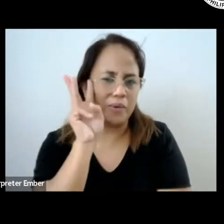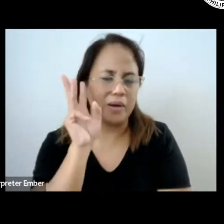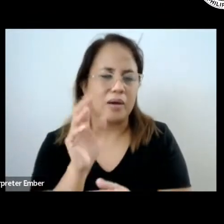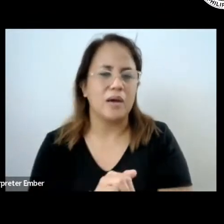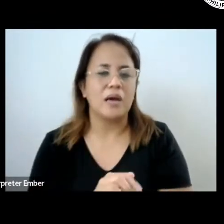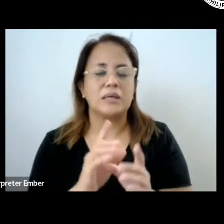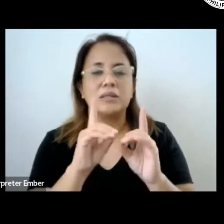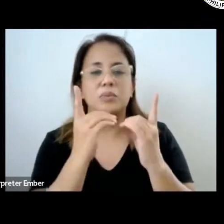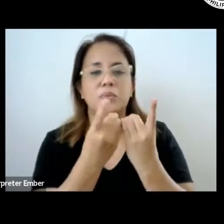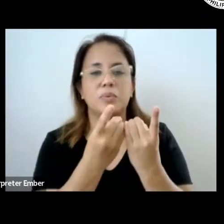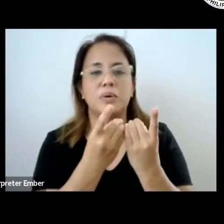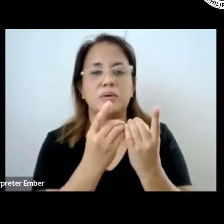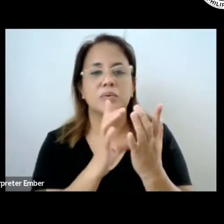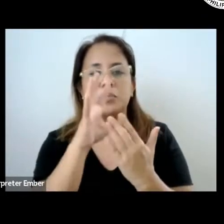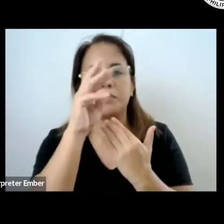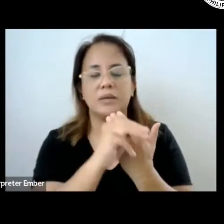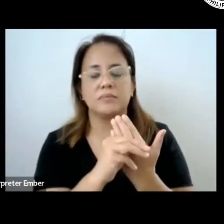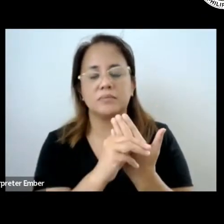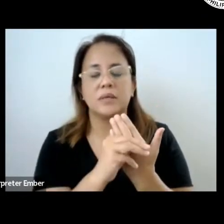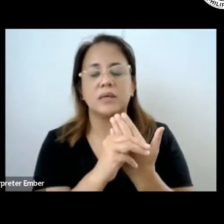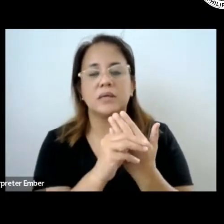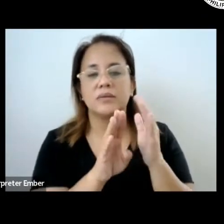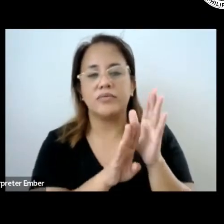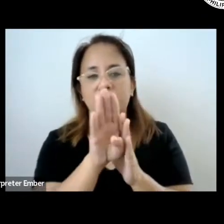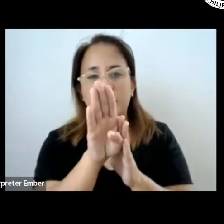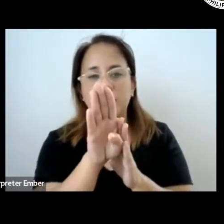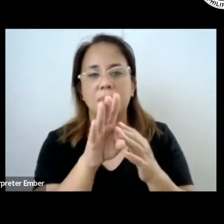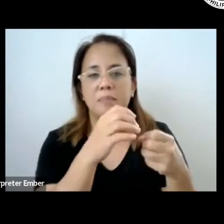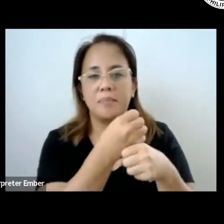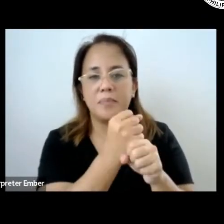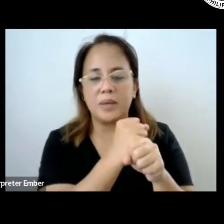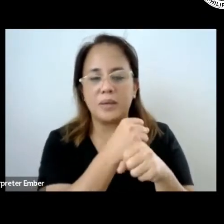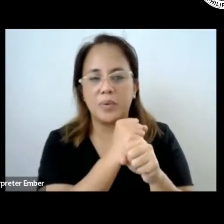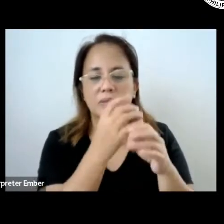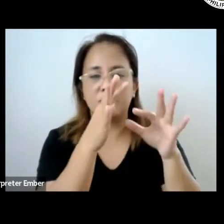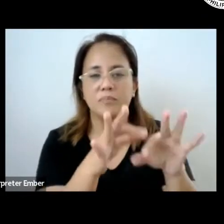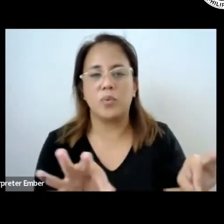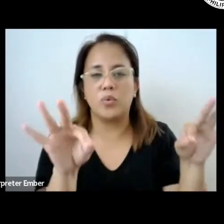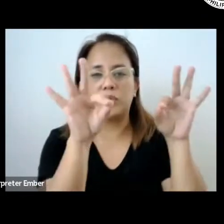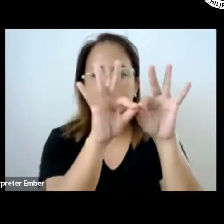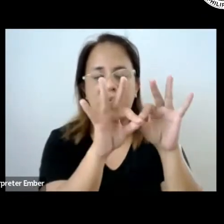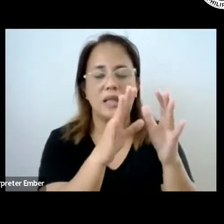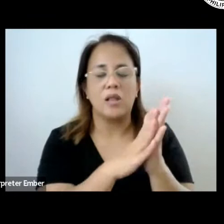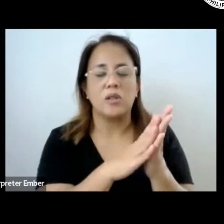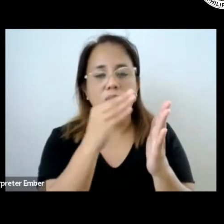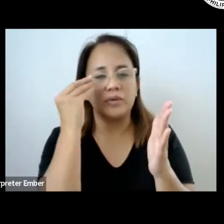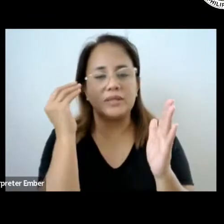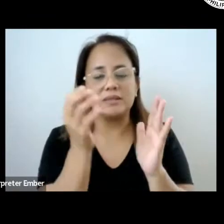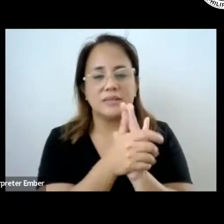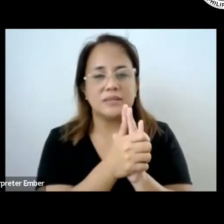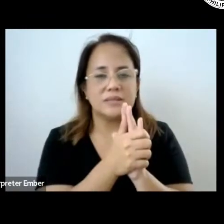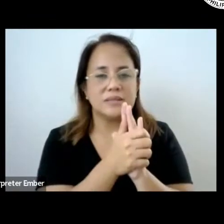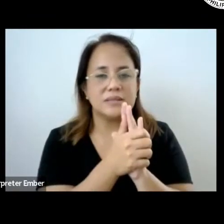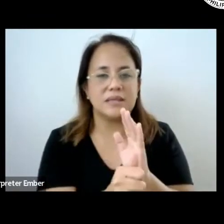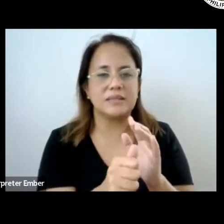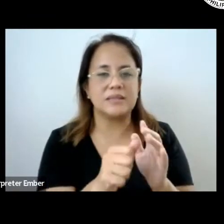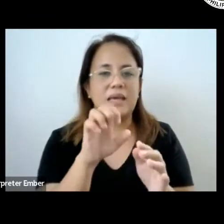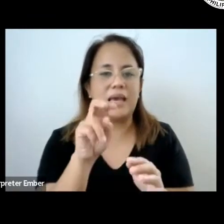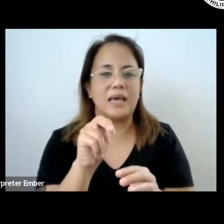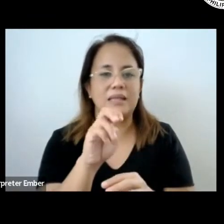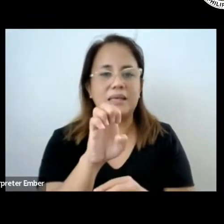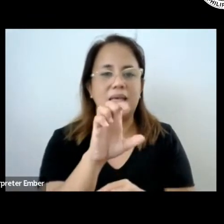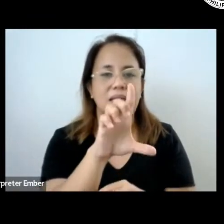of Curriculum and Development, formulation of most essential learning competencies, MELCs,